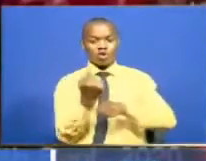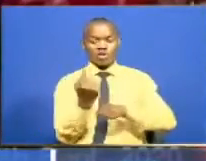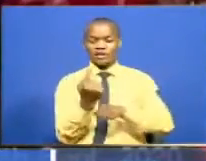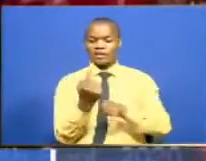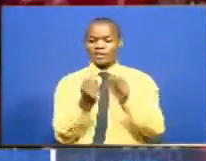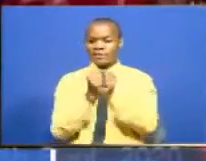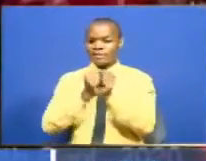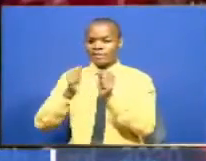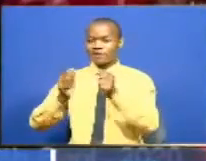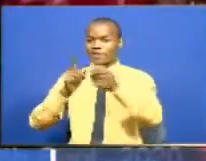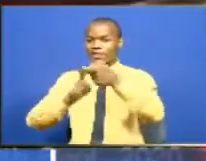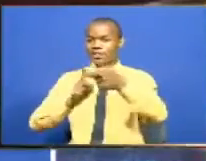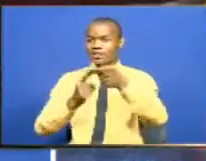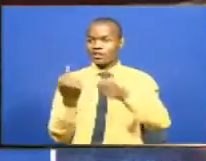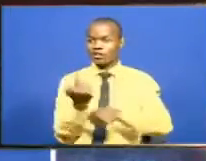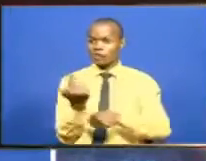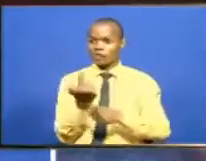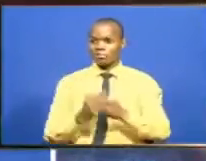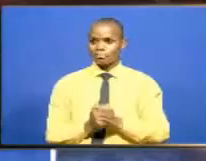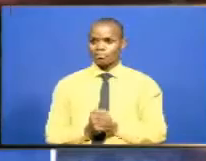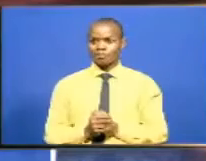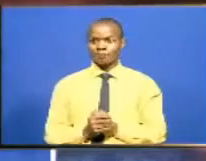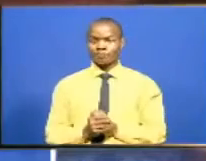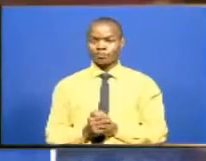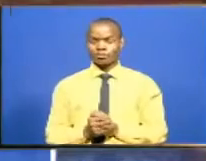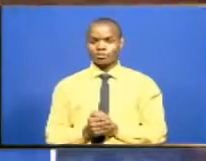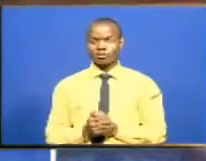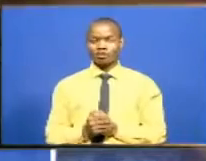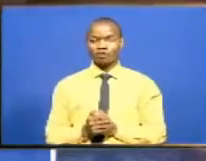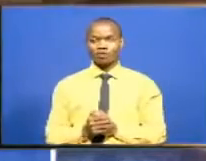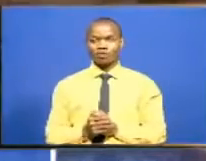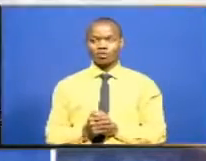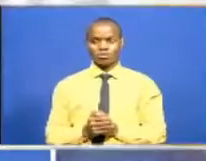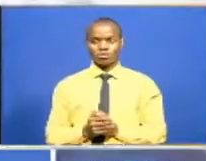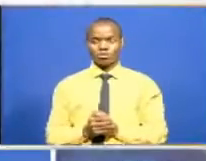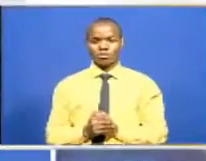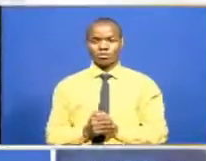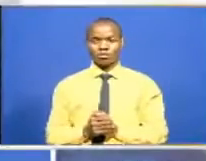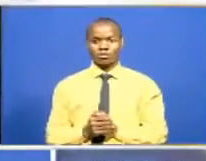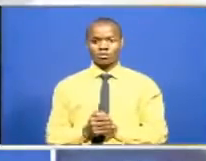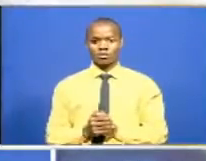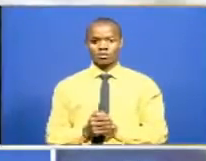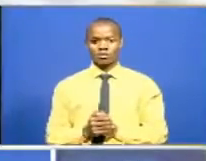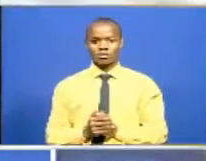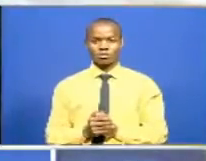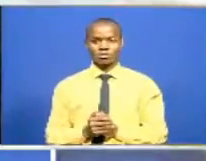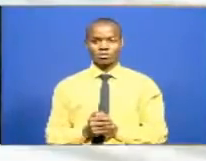15 years. Kevin Washira, Channel One News.